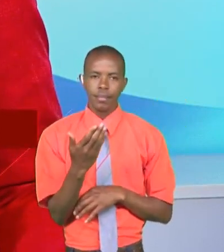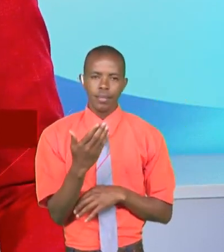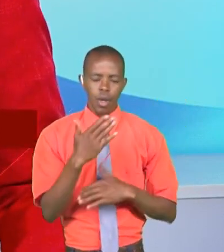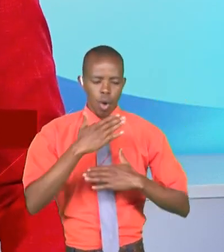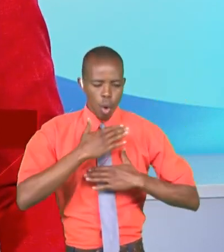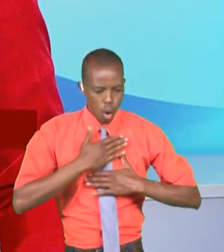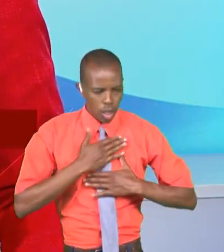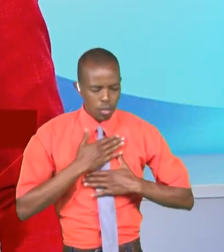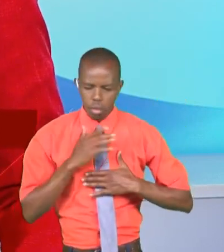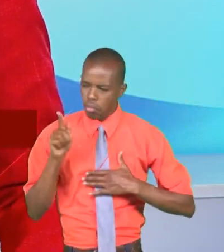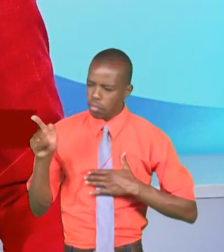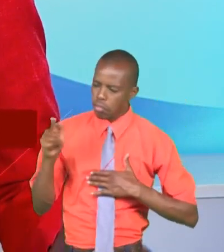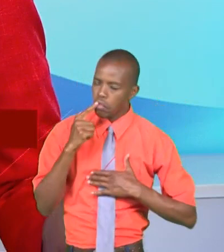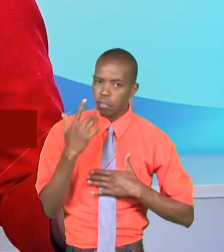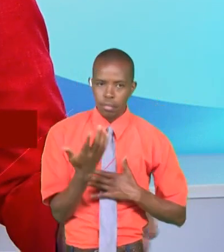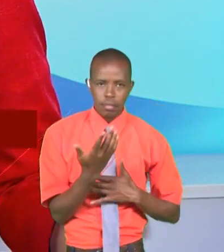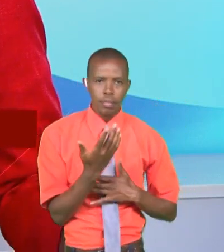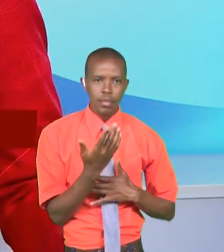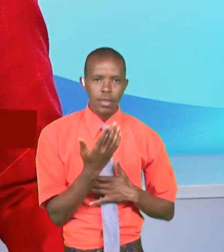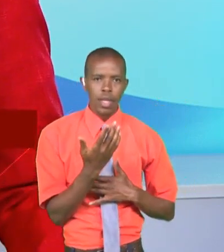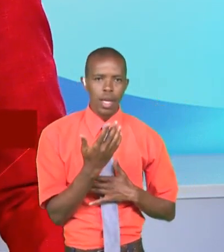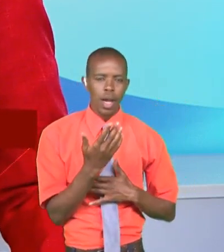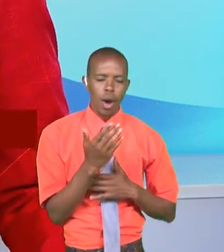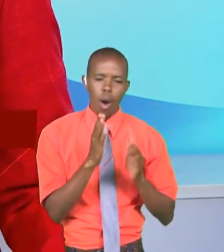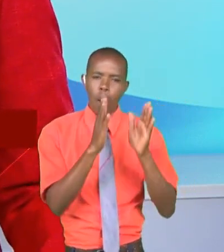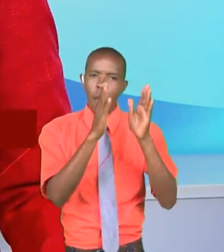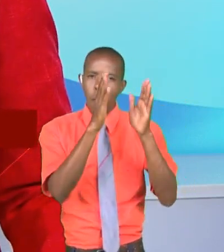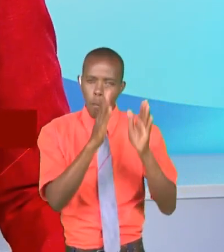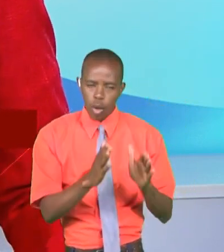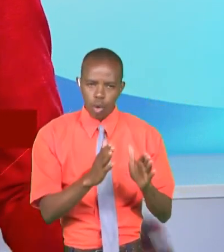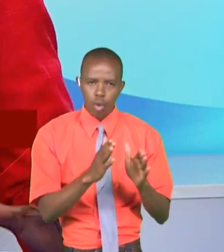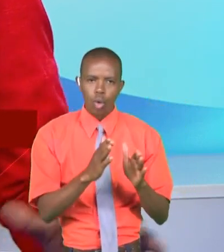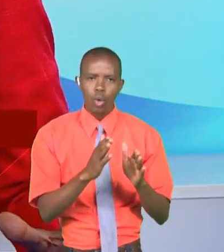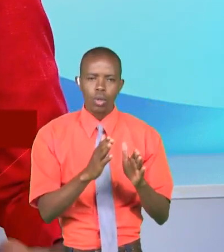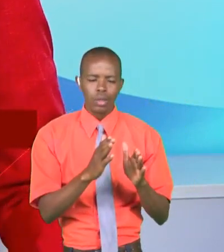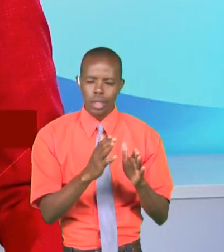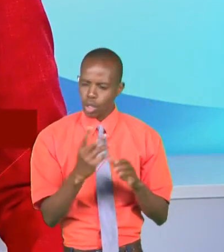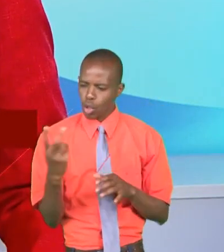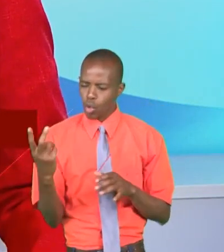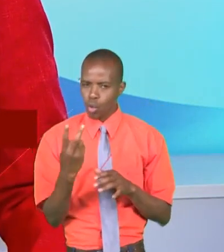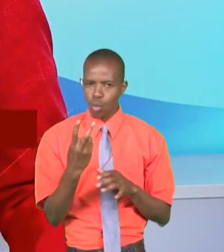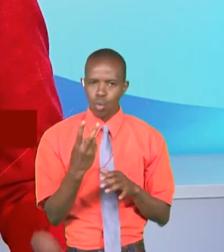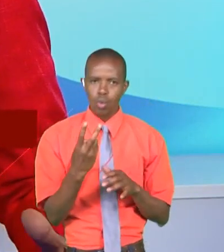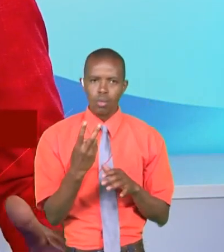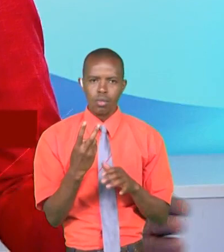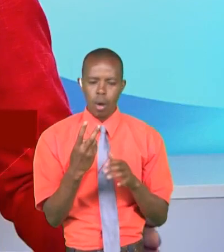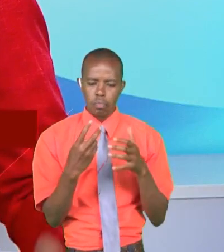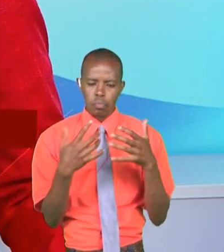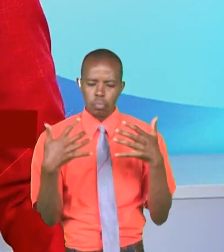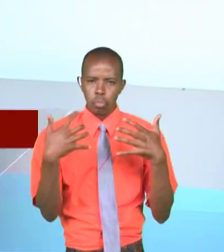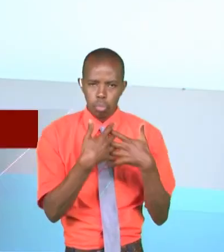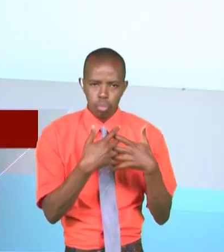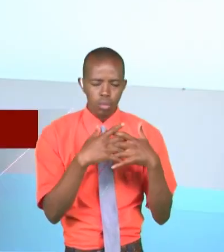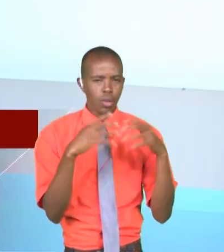Mheshimiwa here says that their personalities or their idiosyncrasies do not match, or there are people